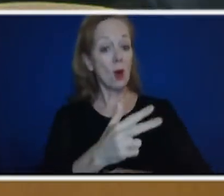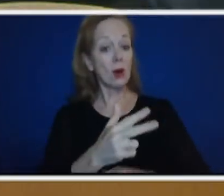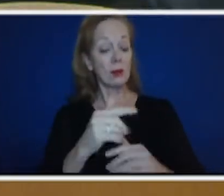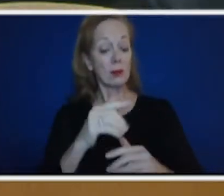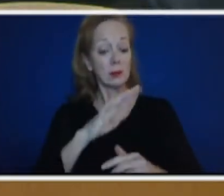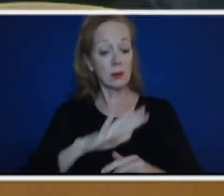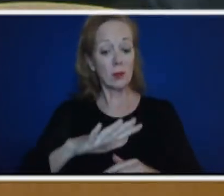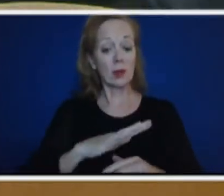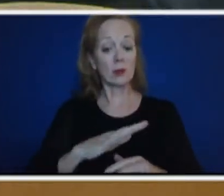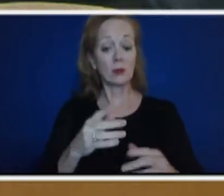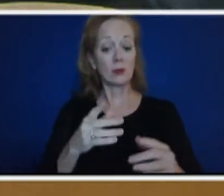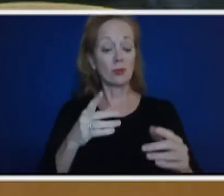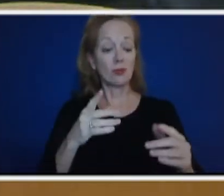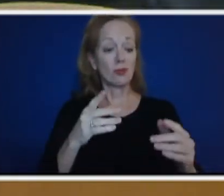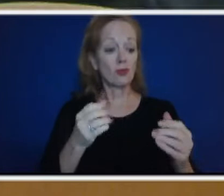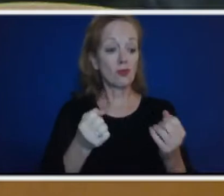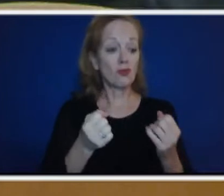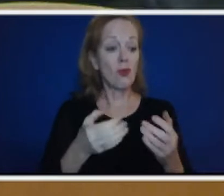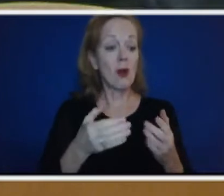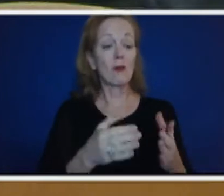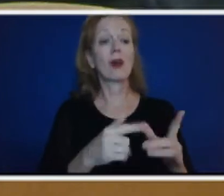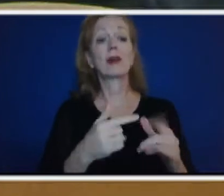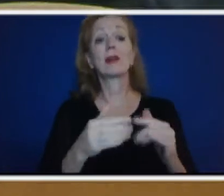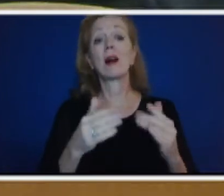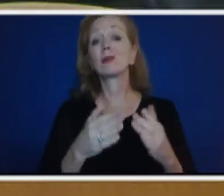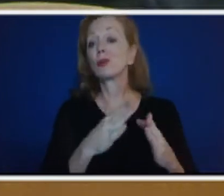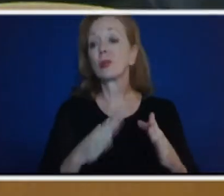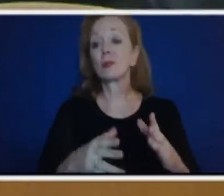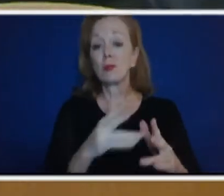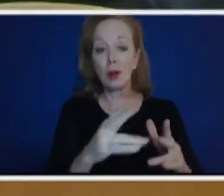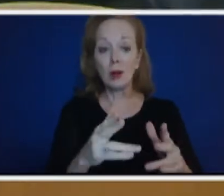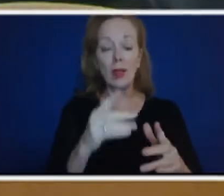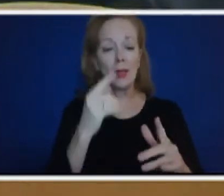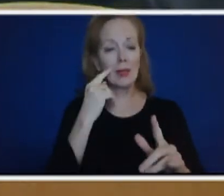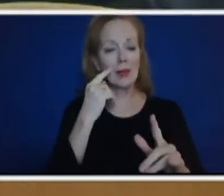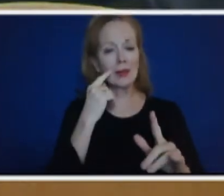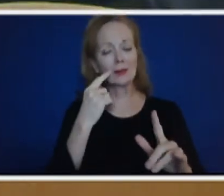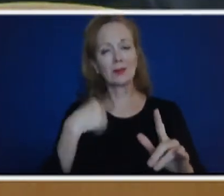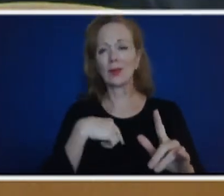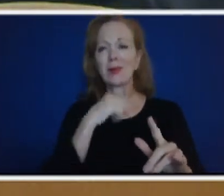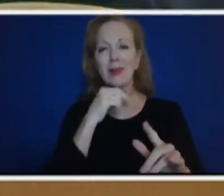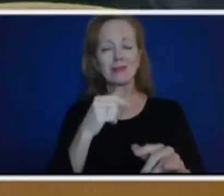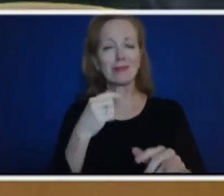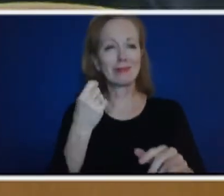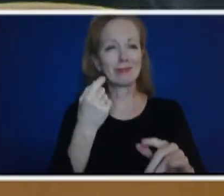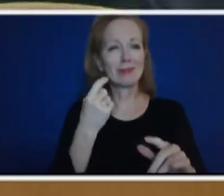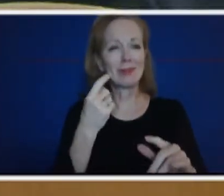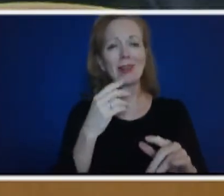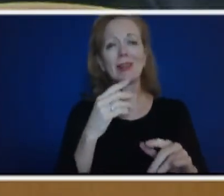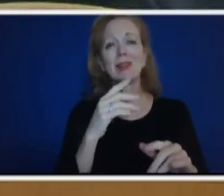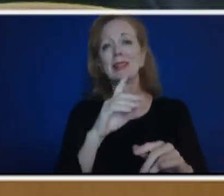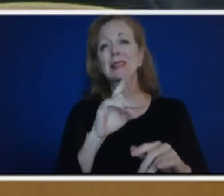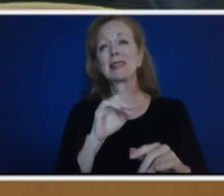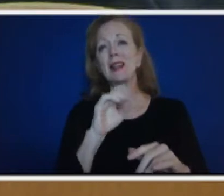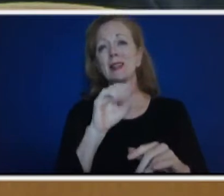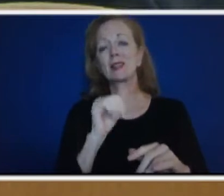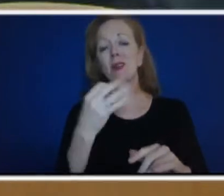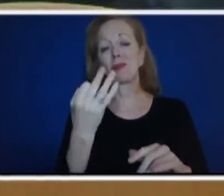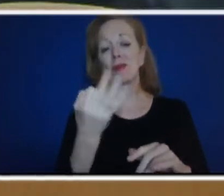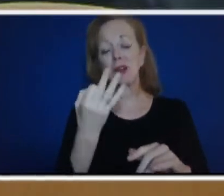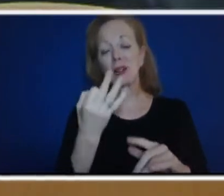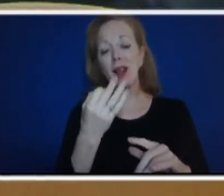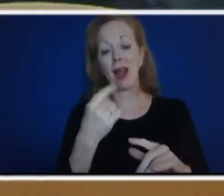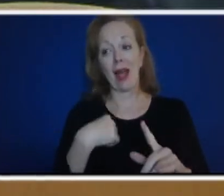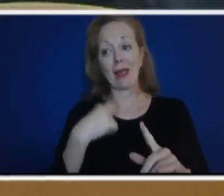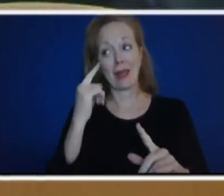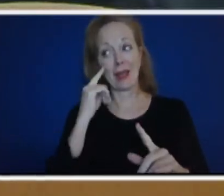the garages, and on-street parking. I think, it had not occurred to us until we talked to the Deltas on Friday. I think one of their